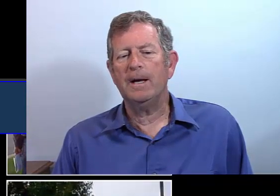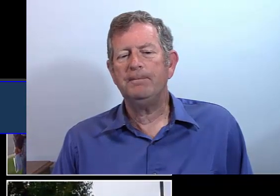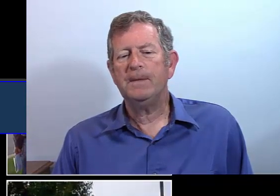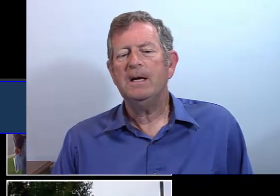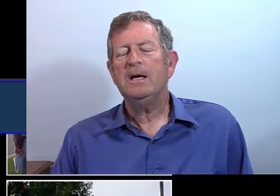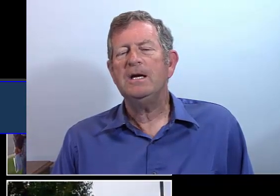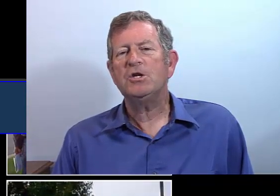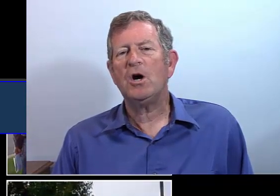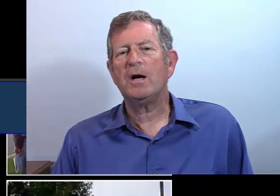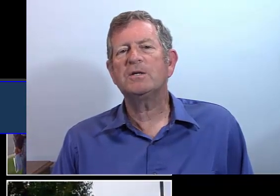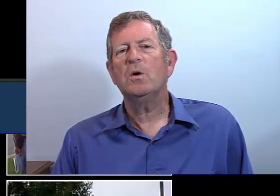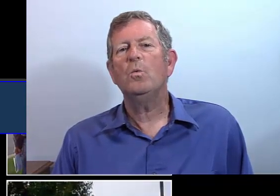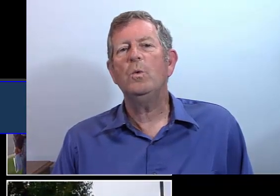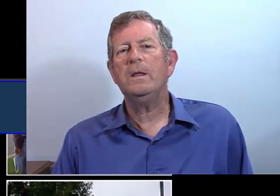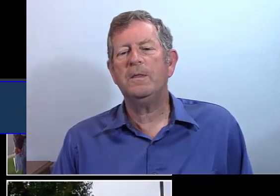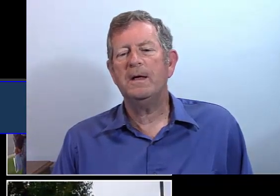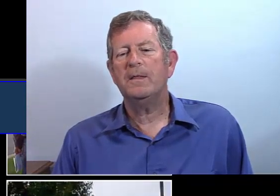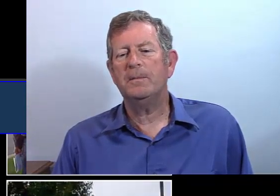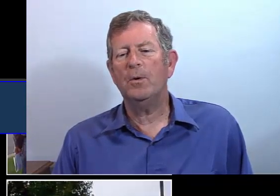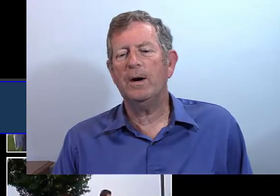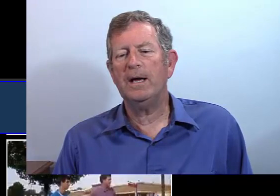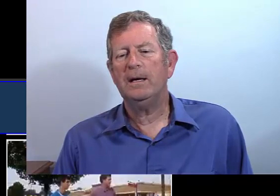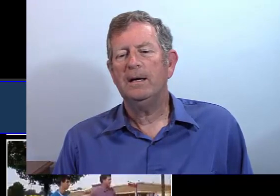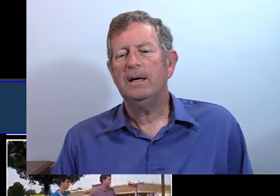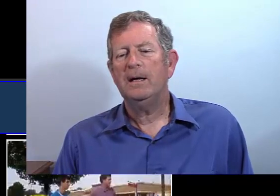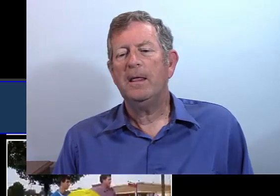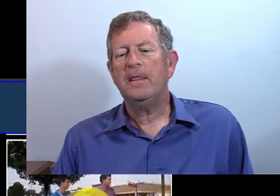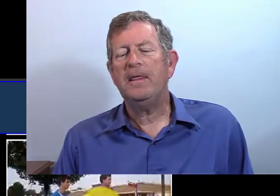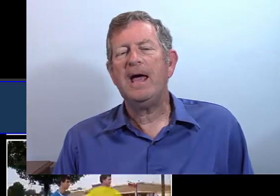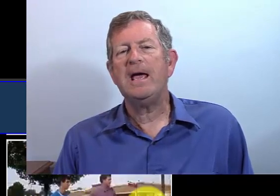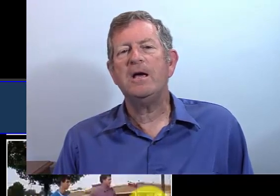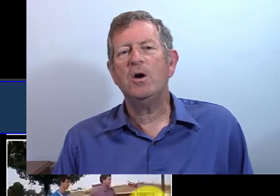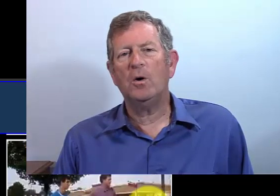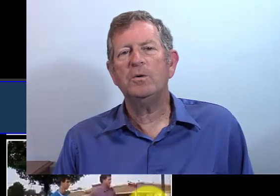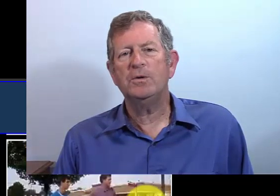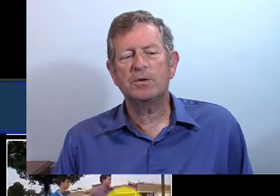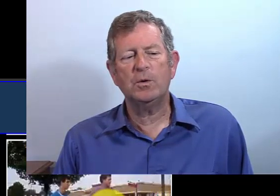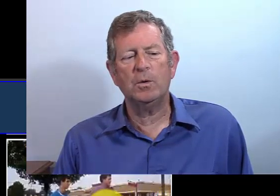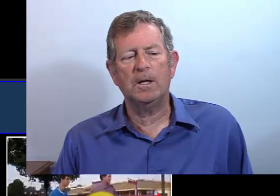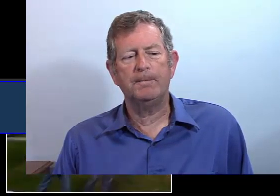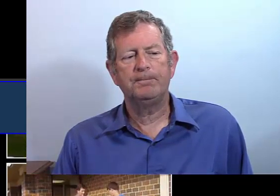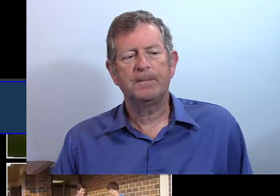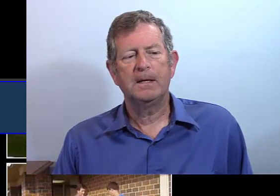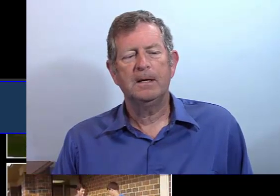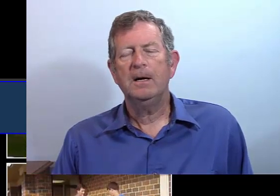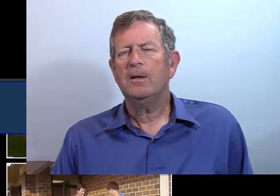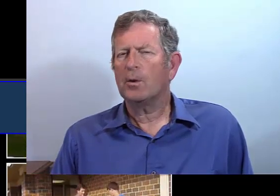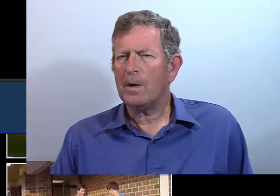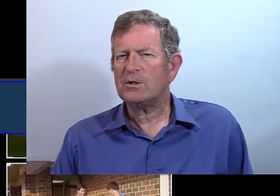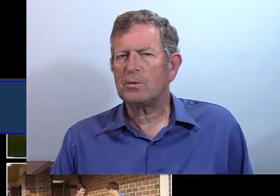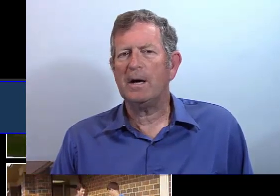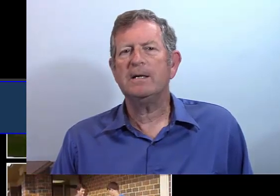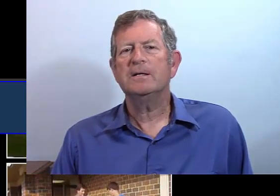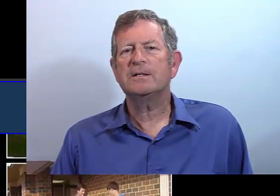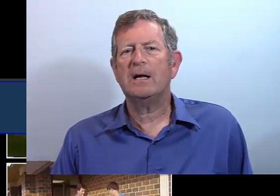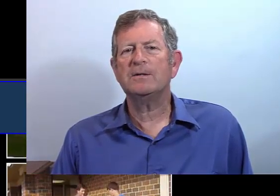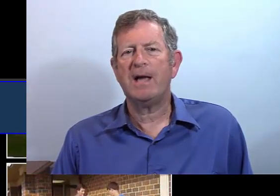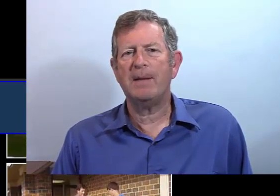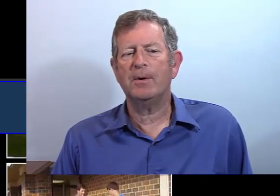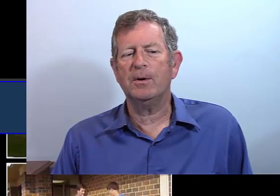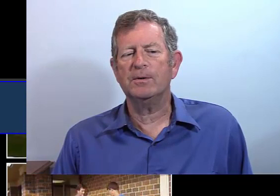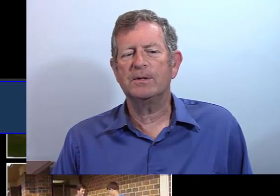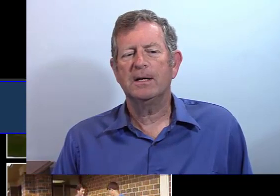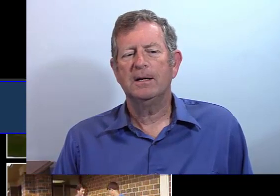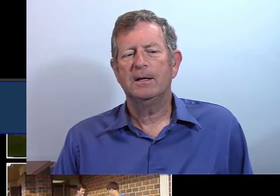the boy. He talks with the boy. They go to school. The restaurant